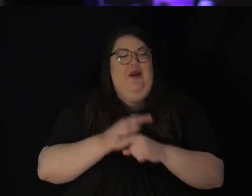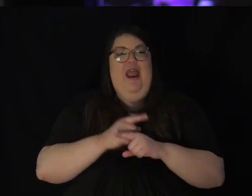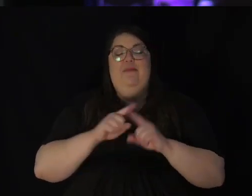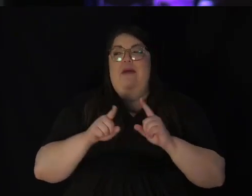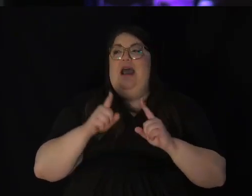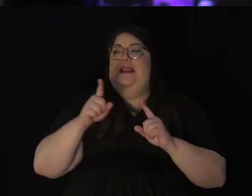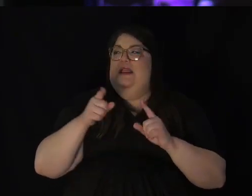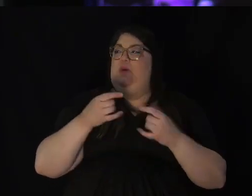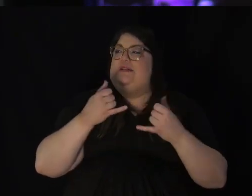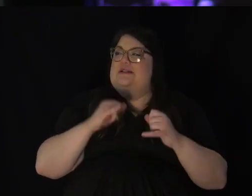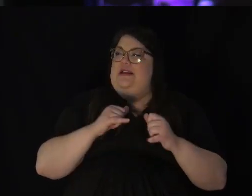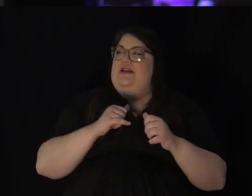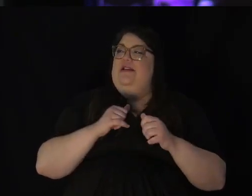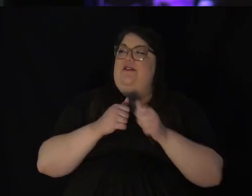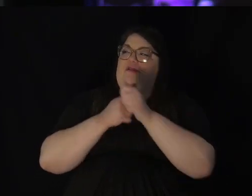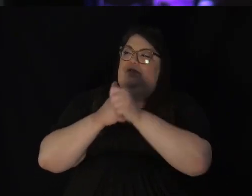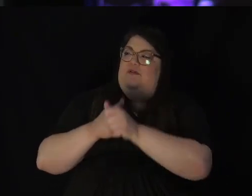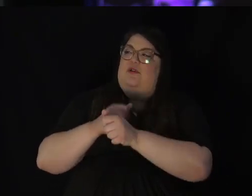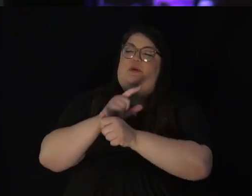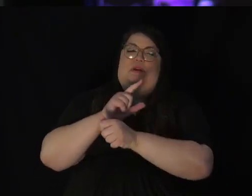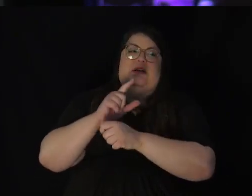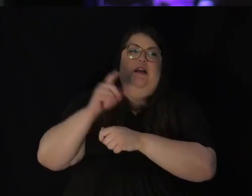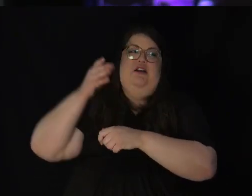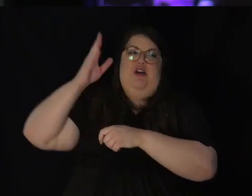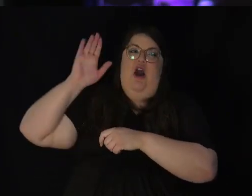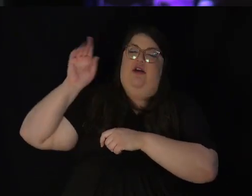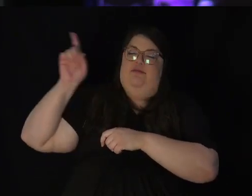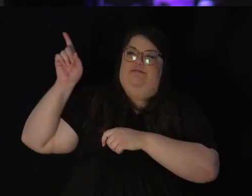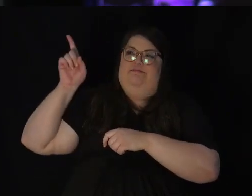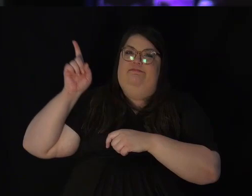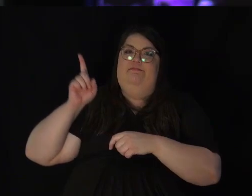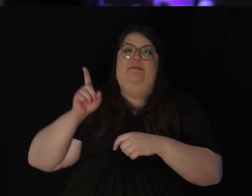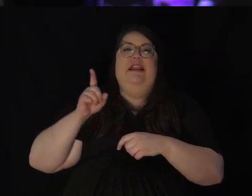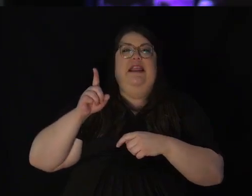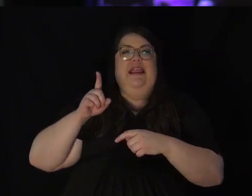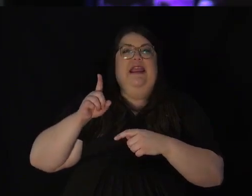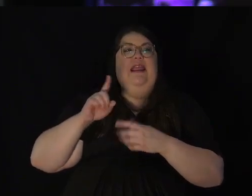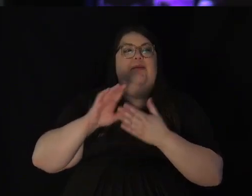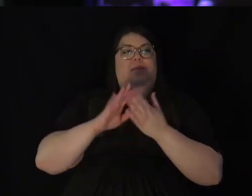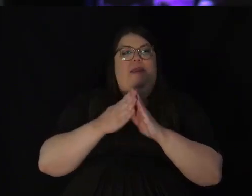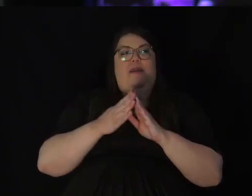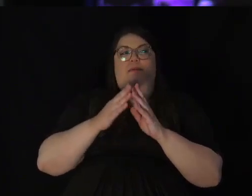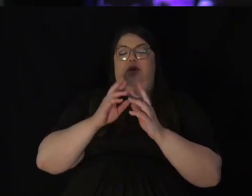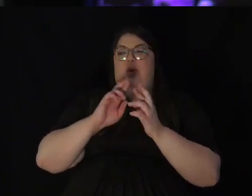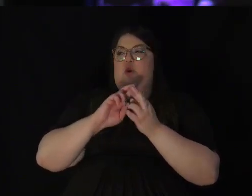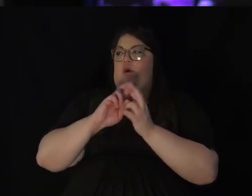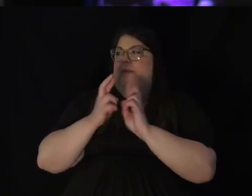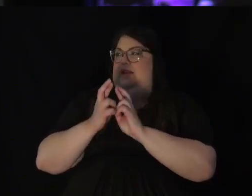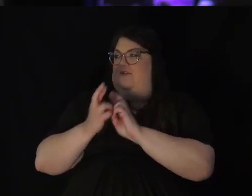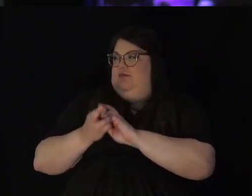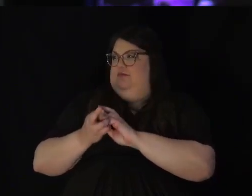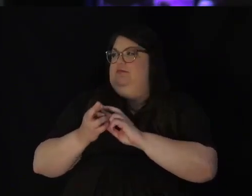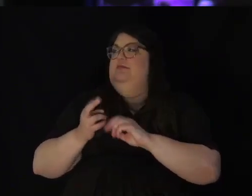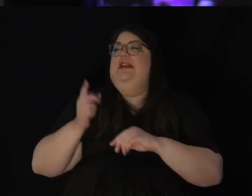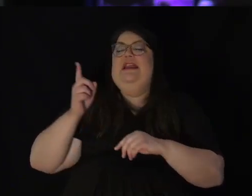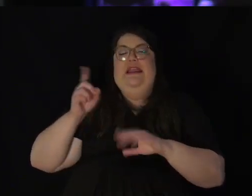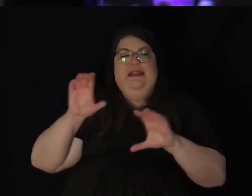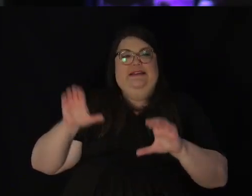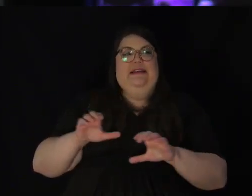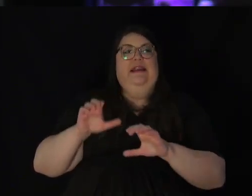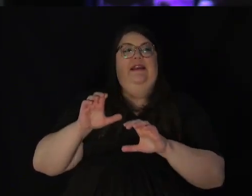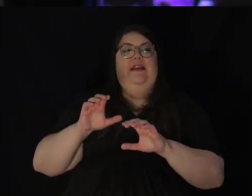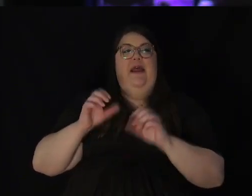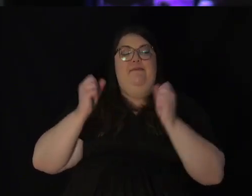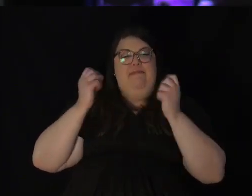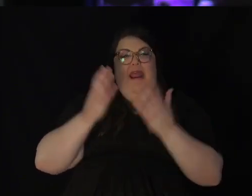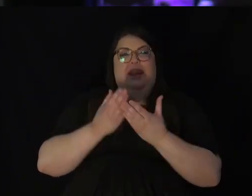after God's own heart. He did come to a place of repentance as well. And he did do